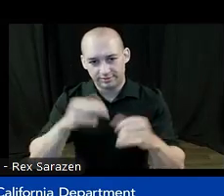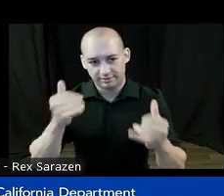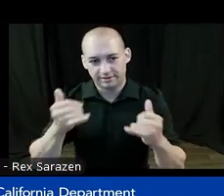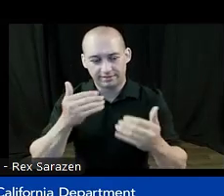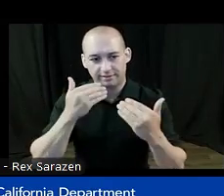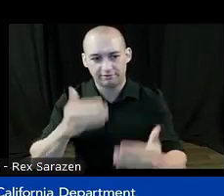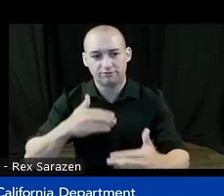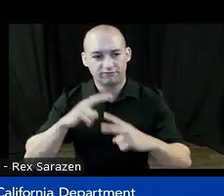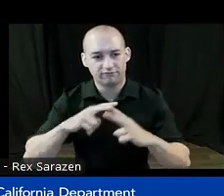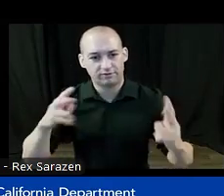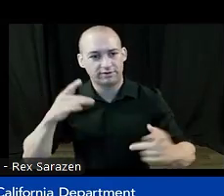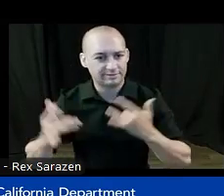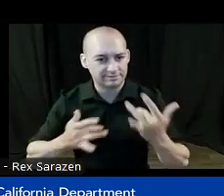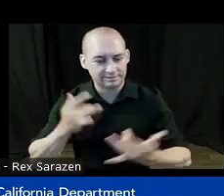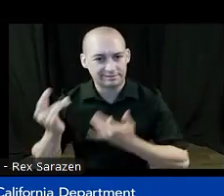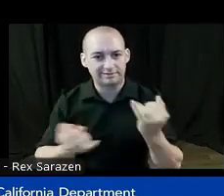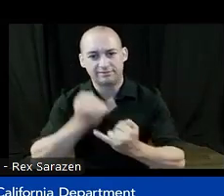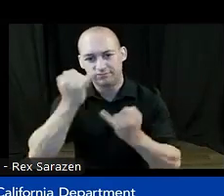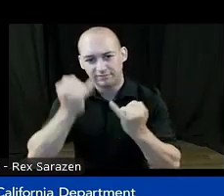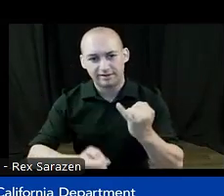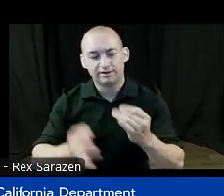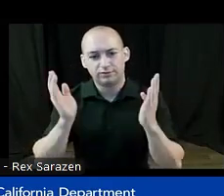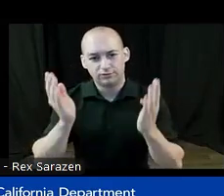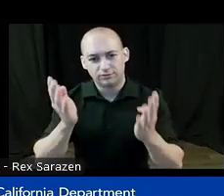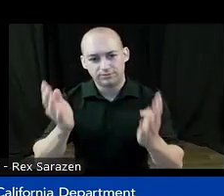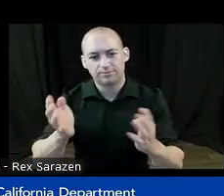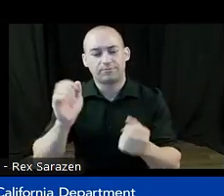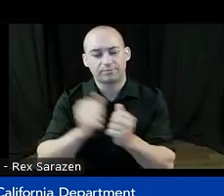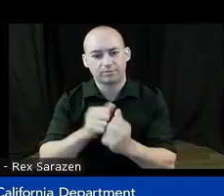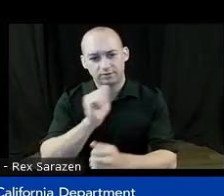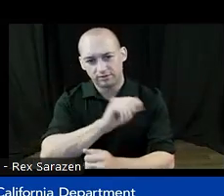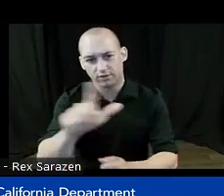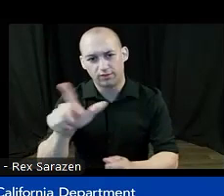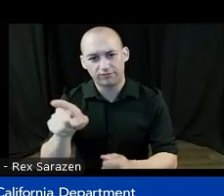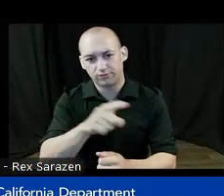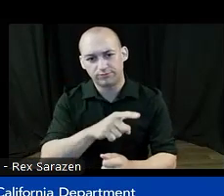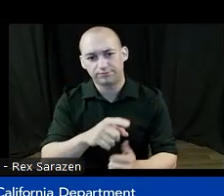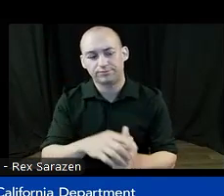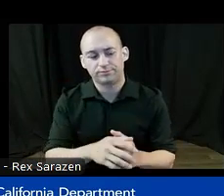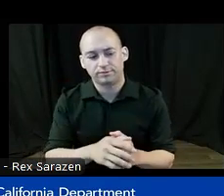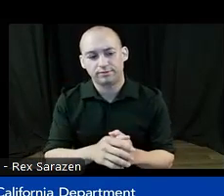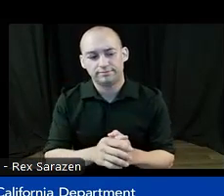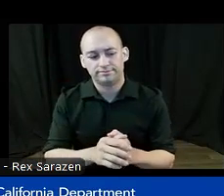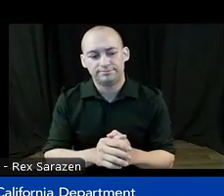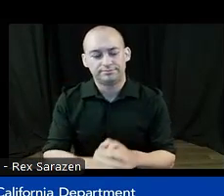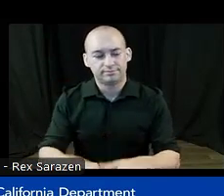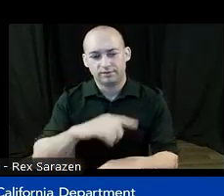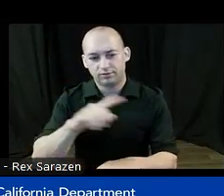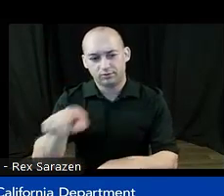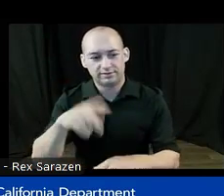excited to finally be talking with all of you and those who will listen later to the